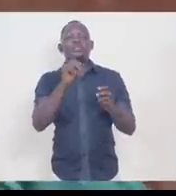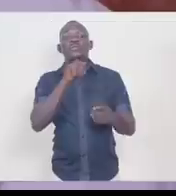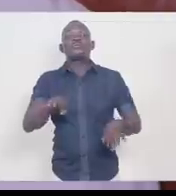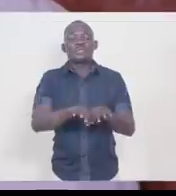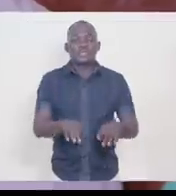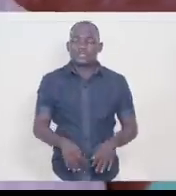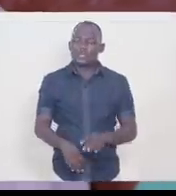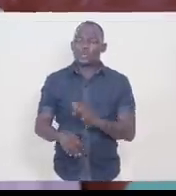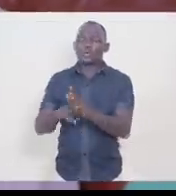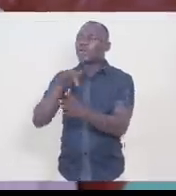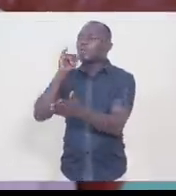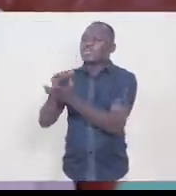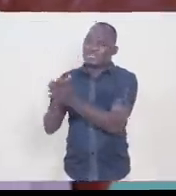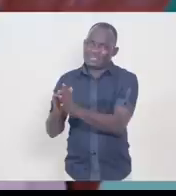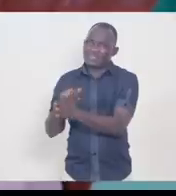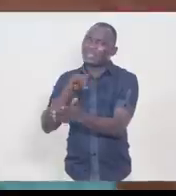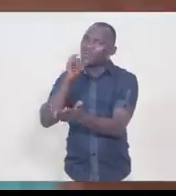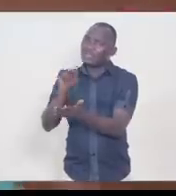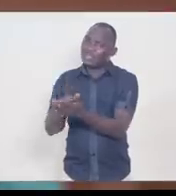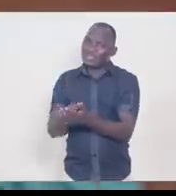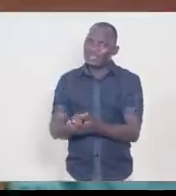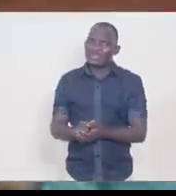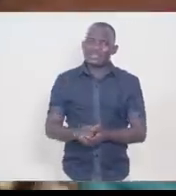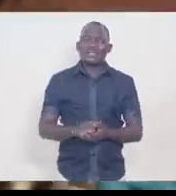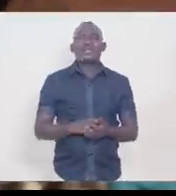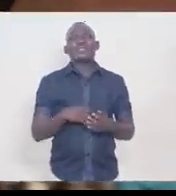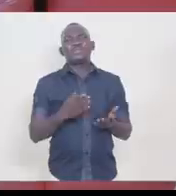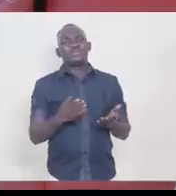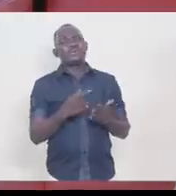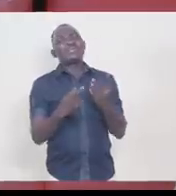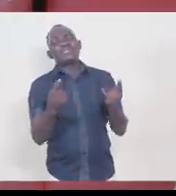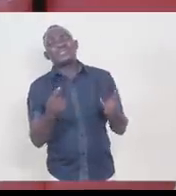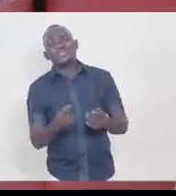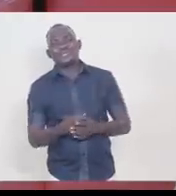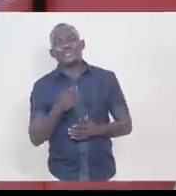See, I'm not saying it's not important to me, okay? So, what are you saying?